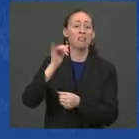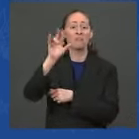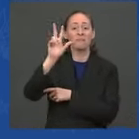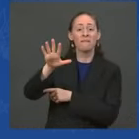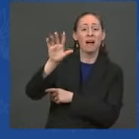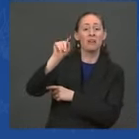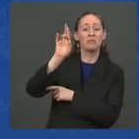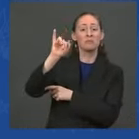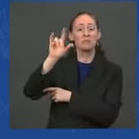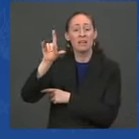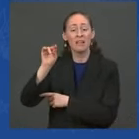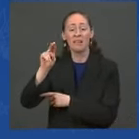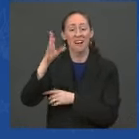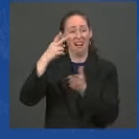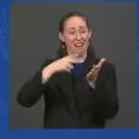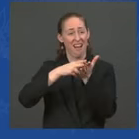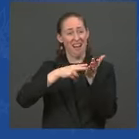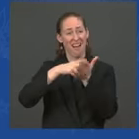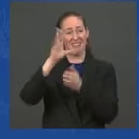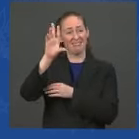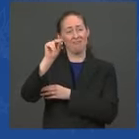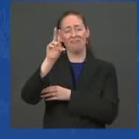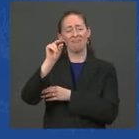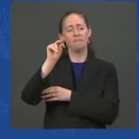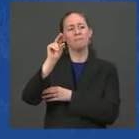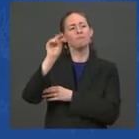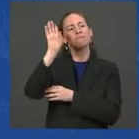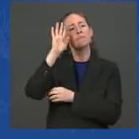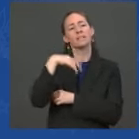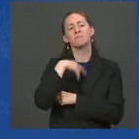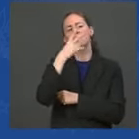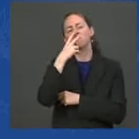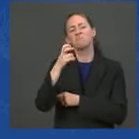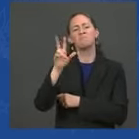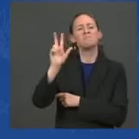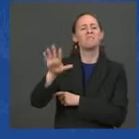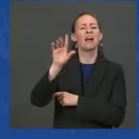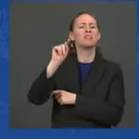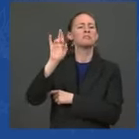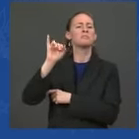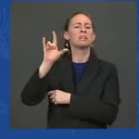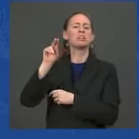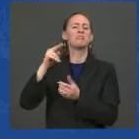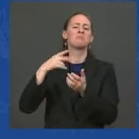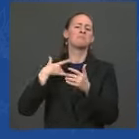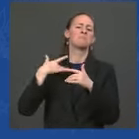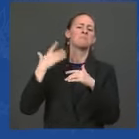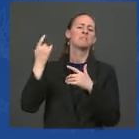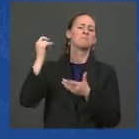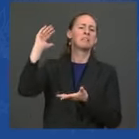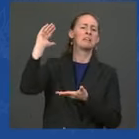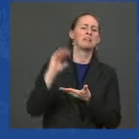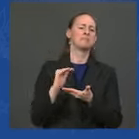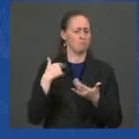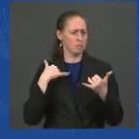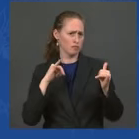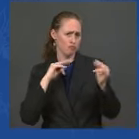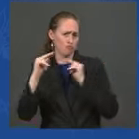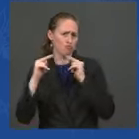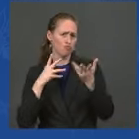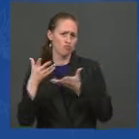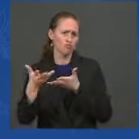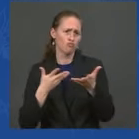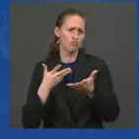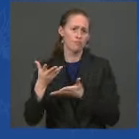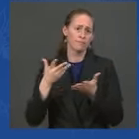you, we're probably not going to get $3.5 trillion this year. We're going to get something less than that. But I'm going to negotiate it. I'm going to get it done with the grace of God and the